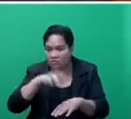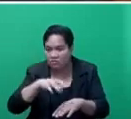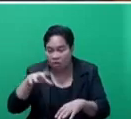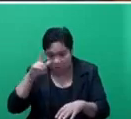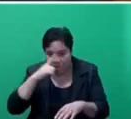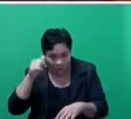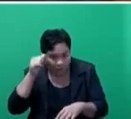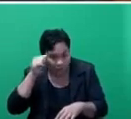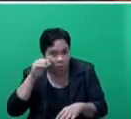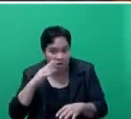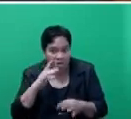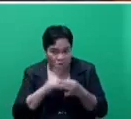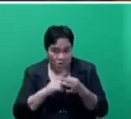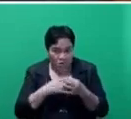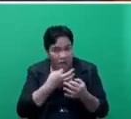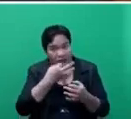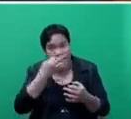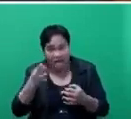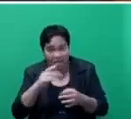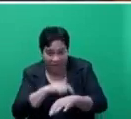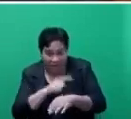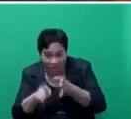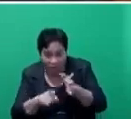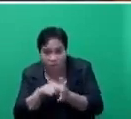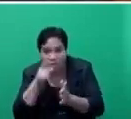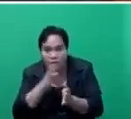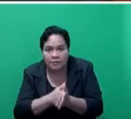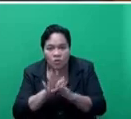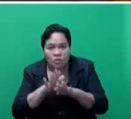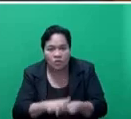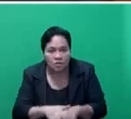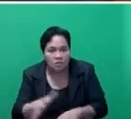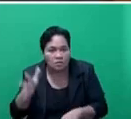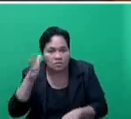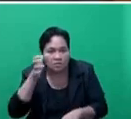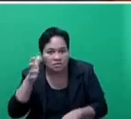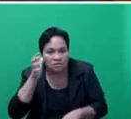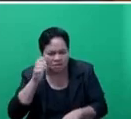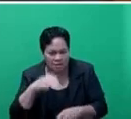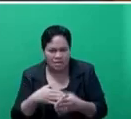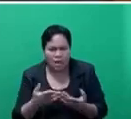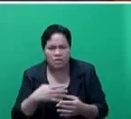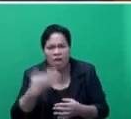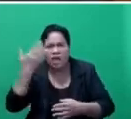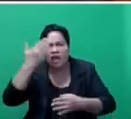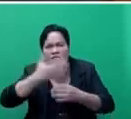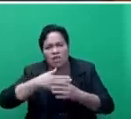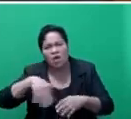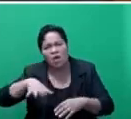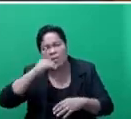that their questions were being asked in this Parliament at that hour. Now it's been relegated to the end of the evening when everyone is